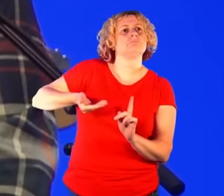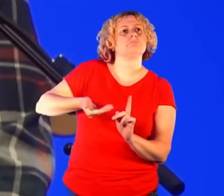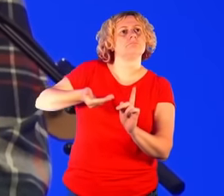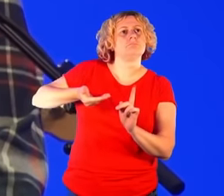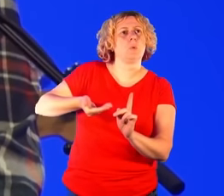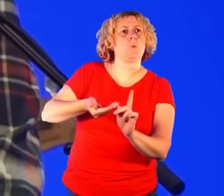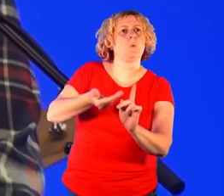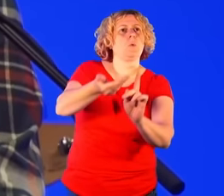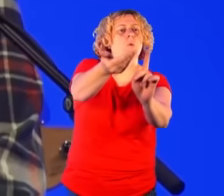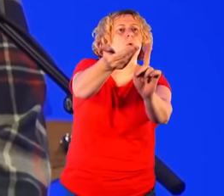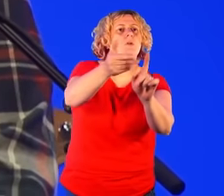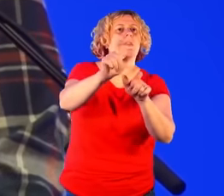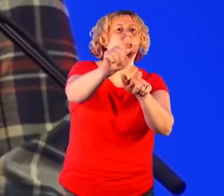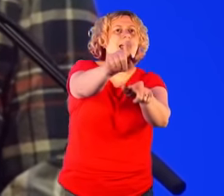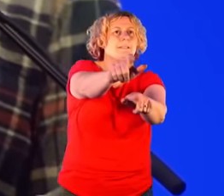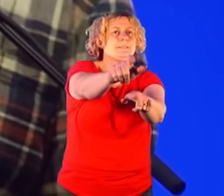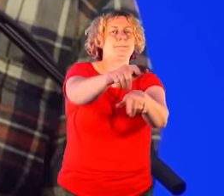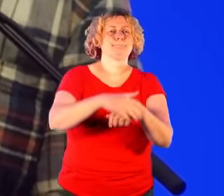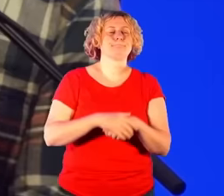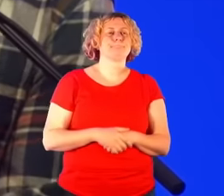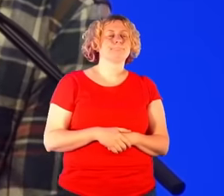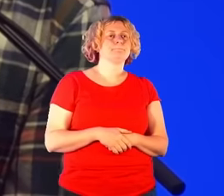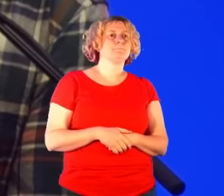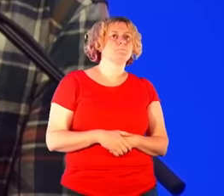this together.